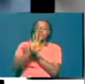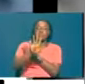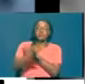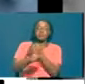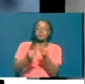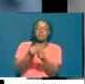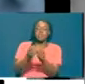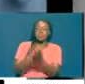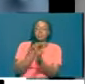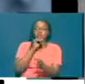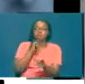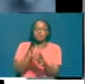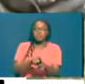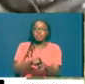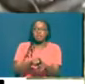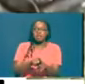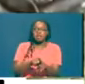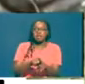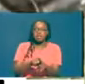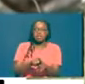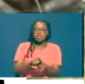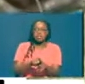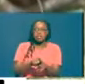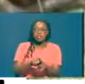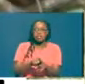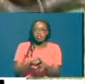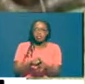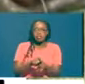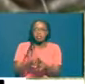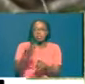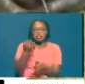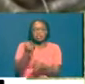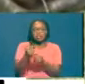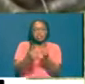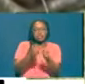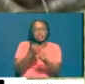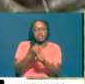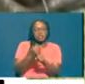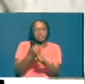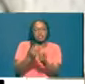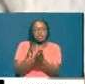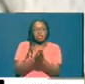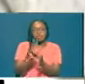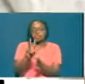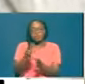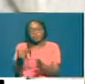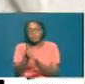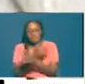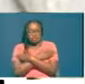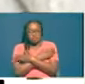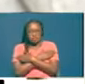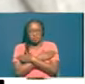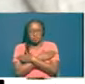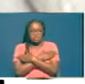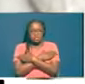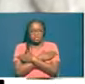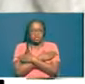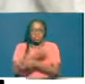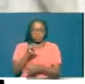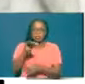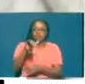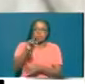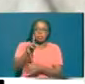his brother Frederick Moreithi Wanjiru, who was 30 years old, as well as their two other friends, Mike George Onduso, who